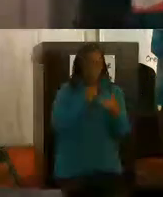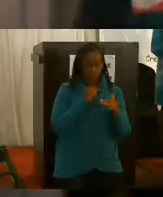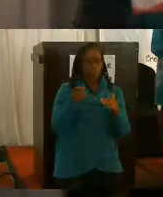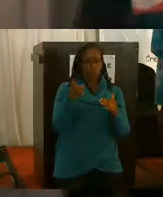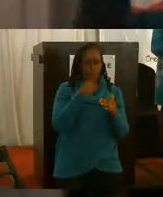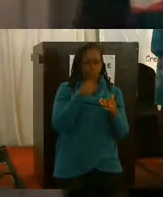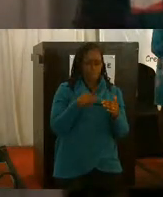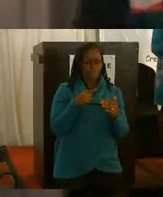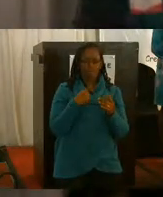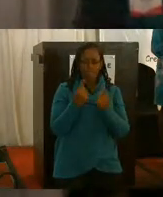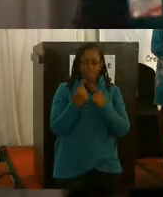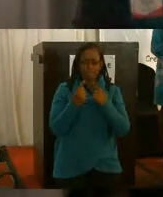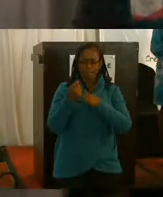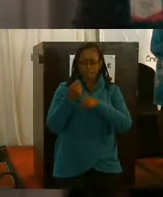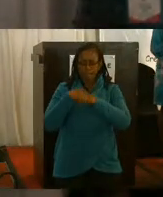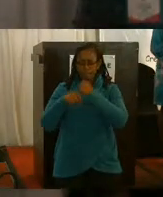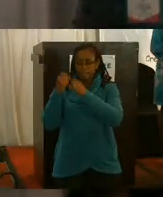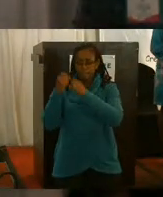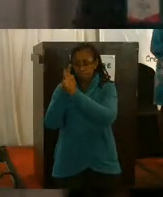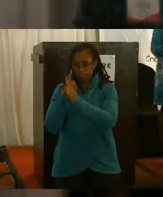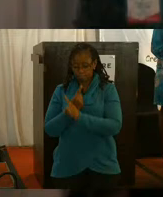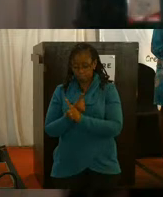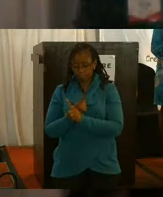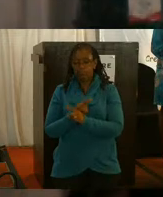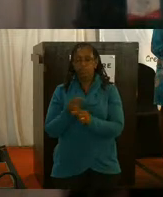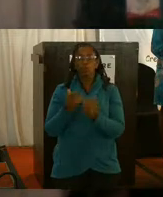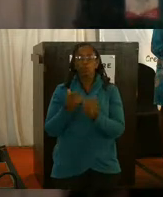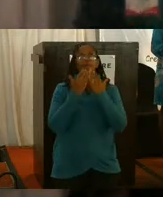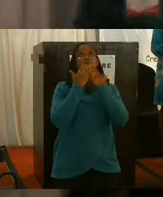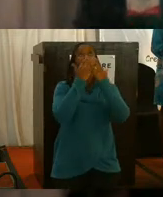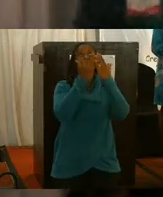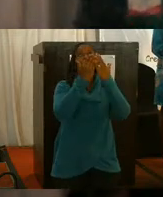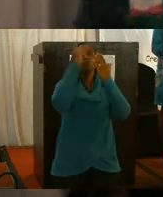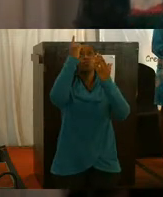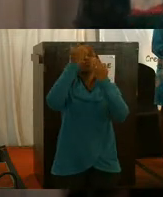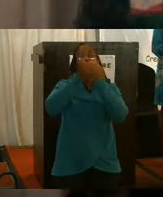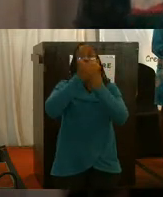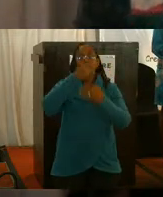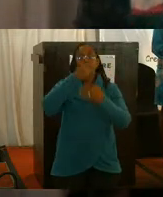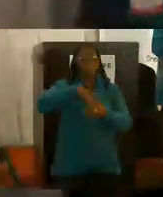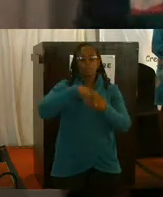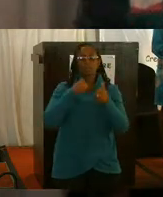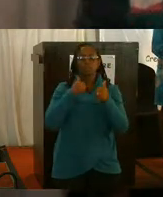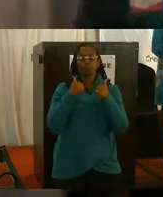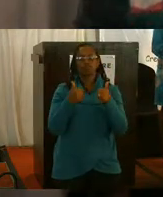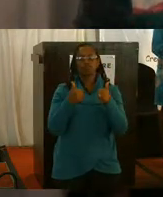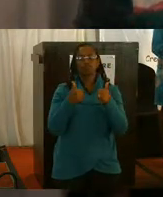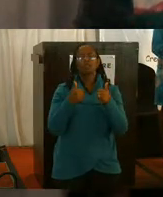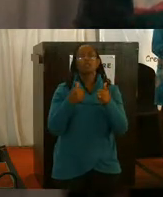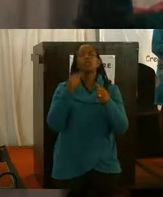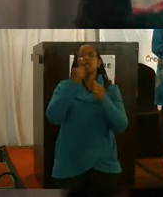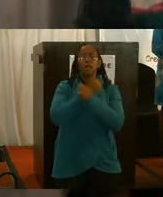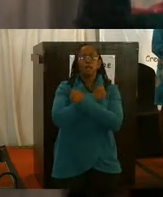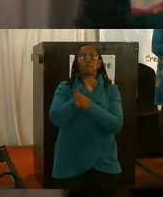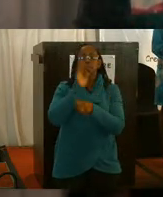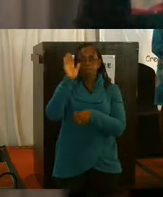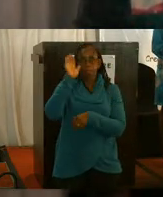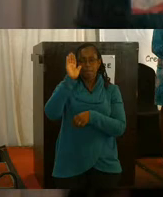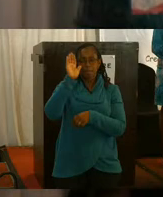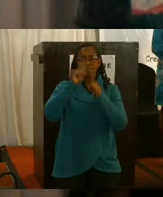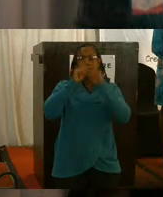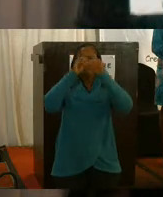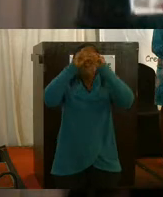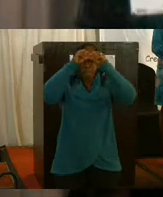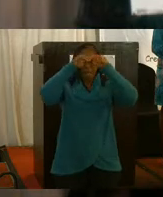activities before you we thank you for your care and your love we thank you for the blessings that you have